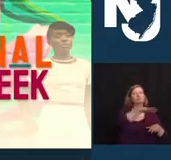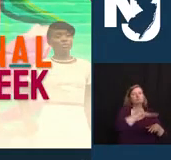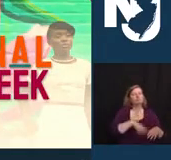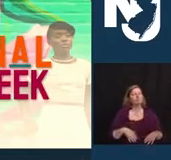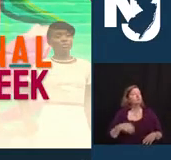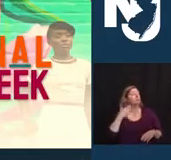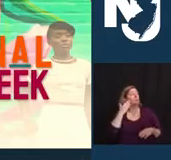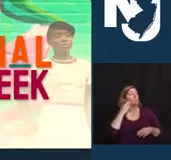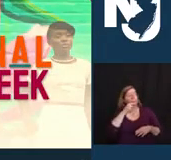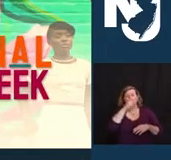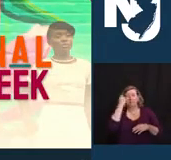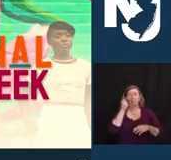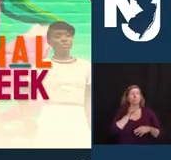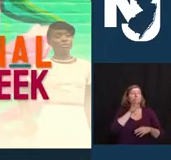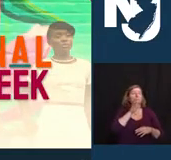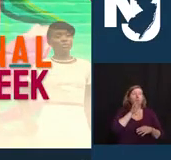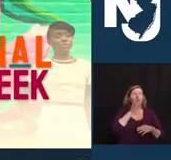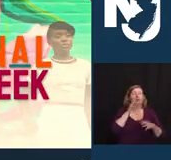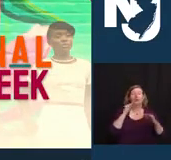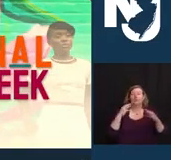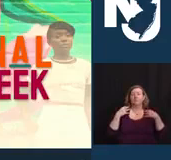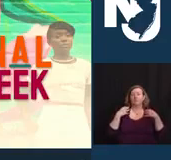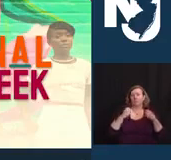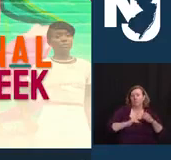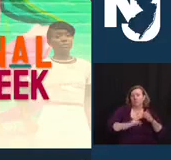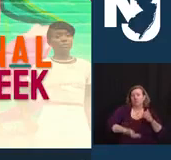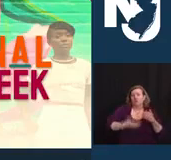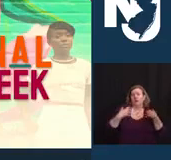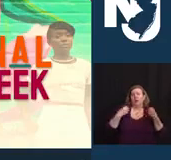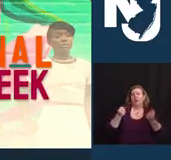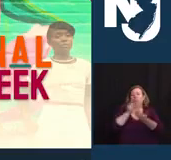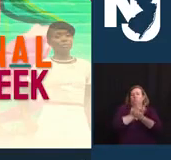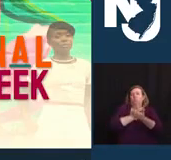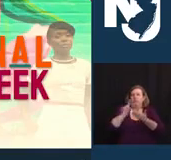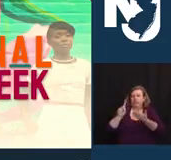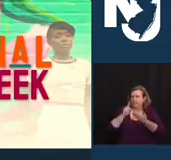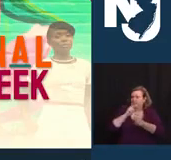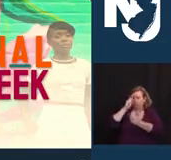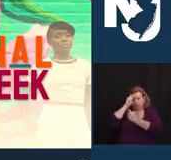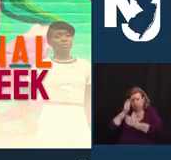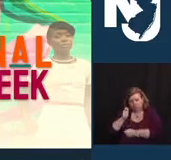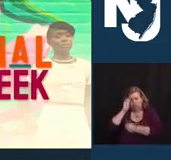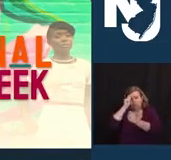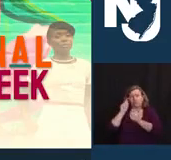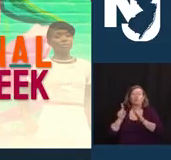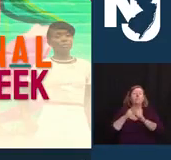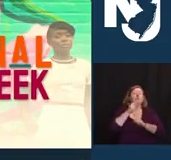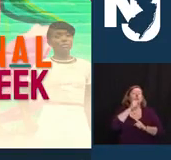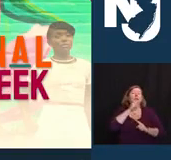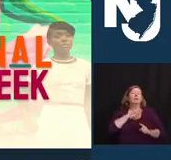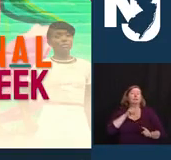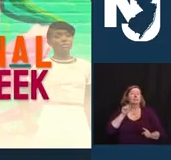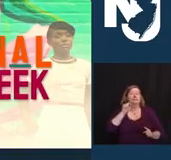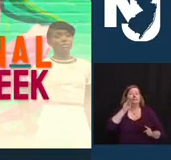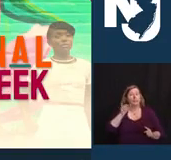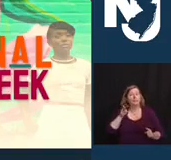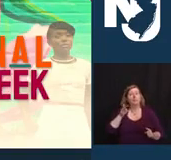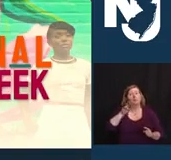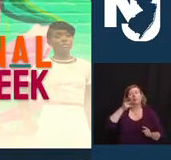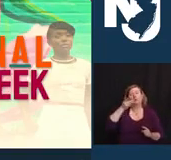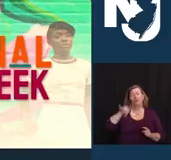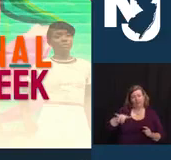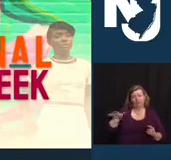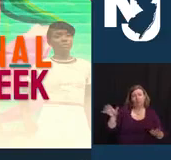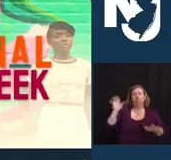all the hard work being undertaken by First Lady Tammy Murphy in partnership with our state